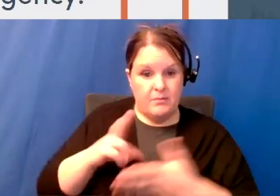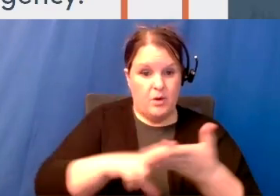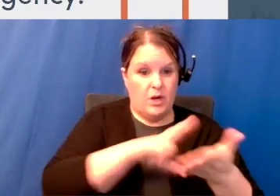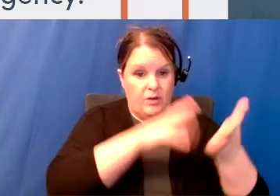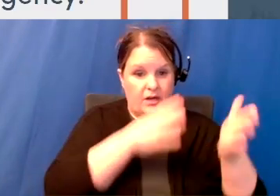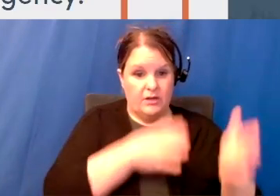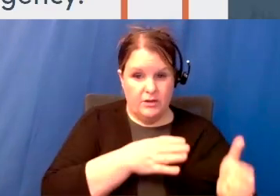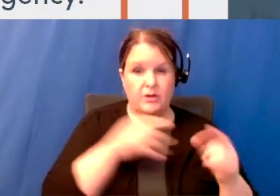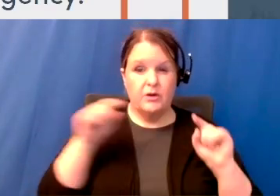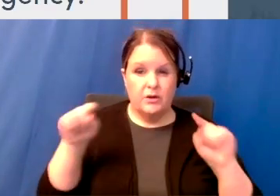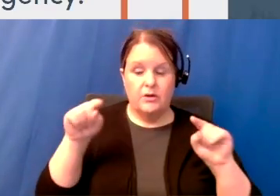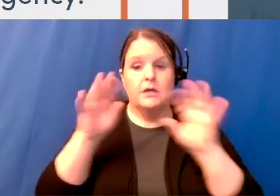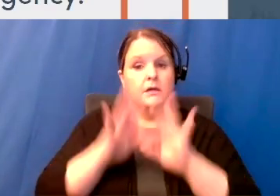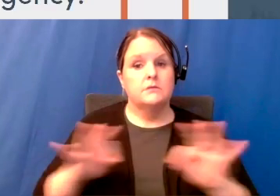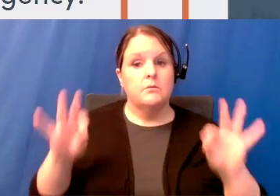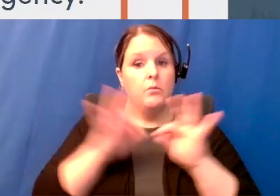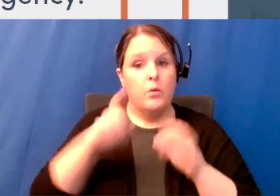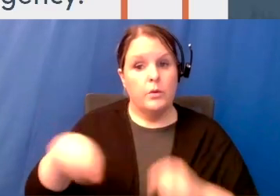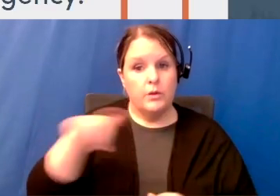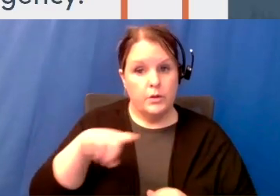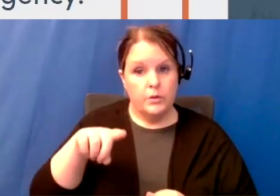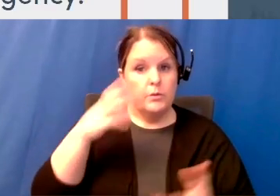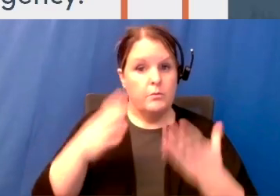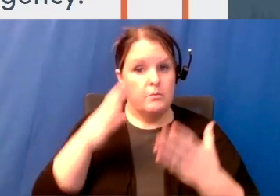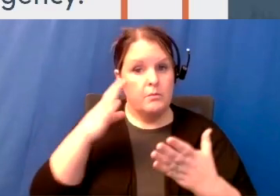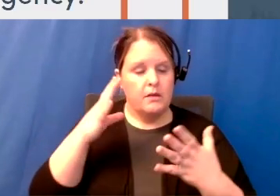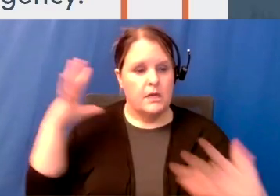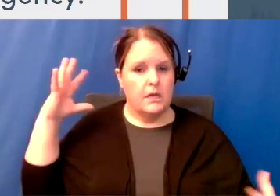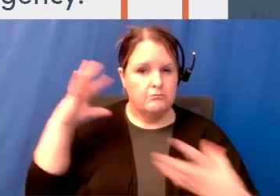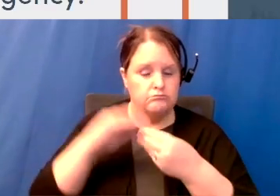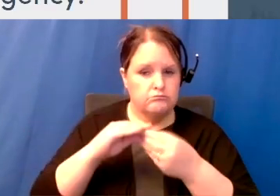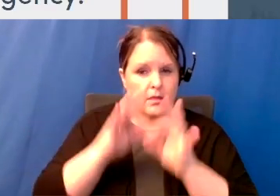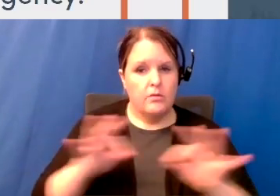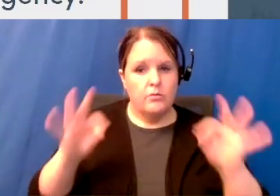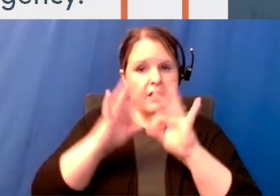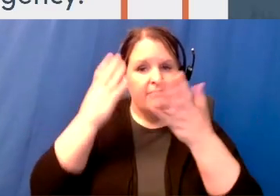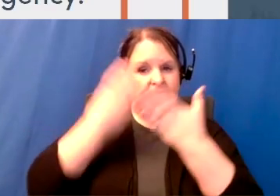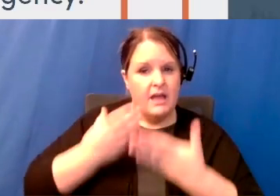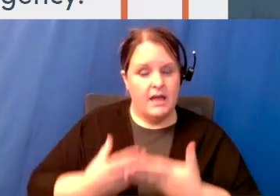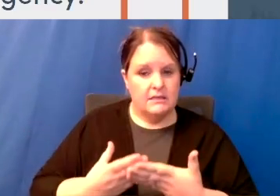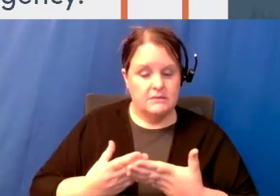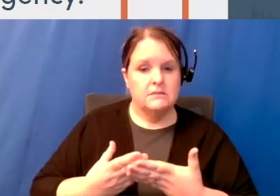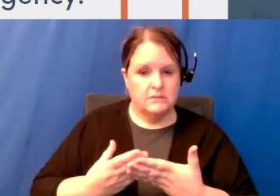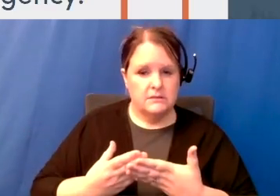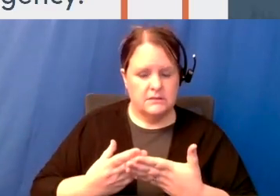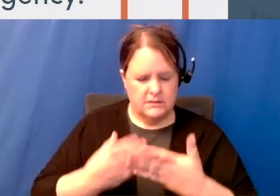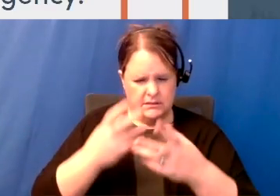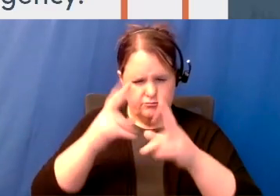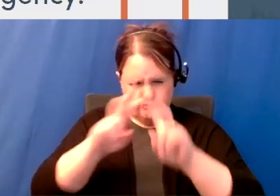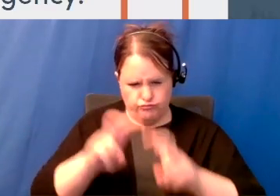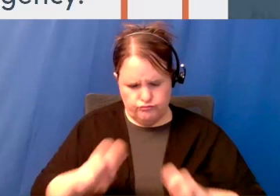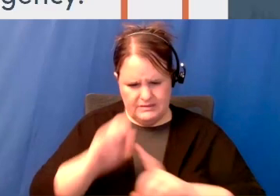contractor, it's important that you maybe compile the relevant facts, right? Kind of delineate the